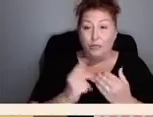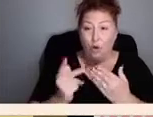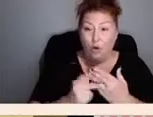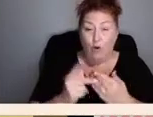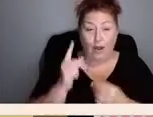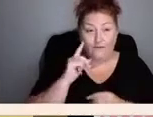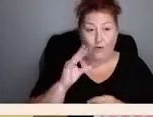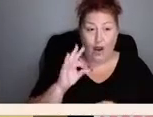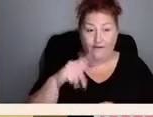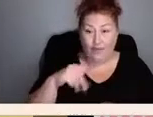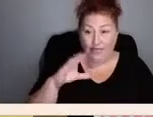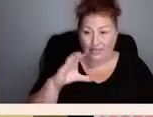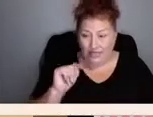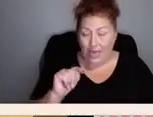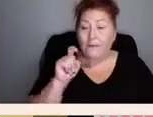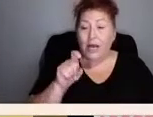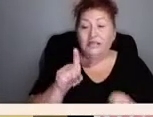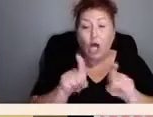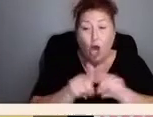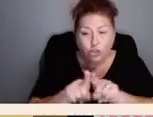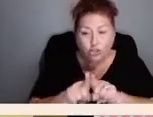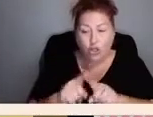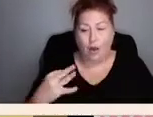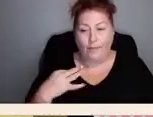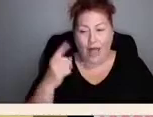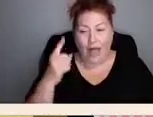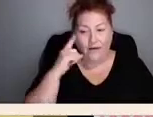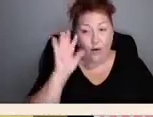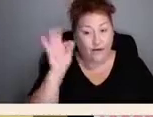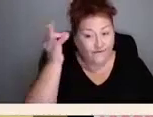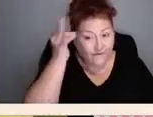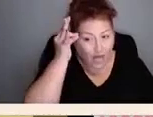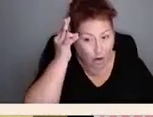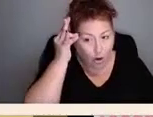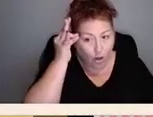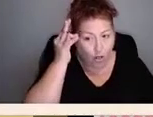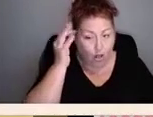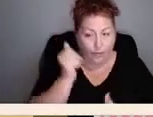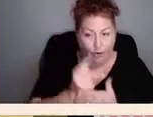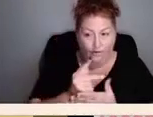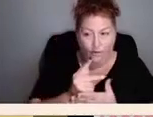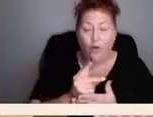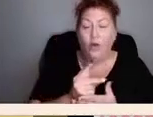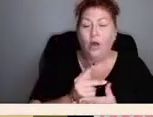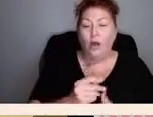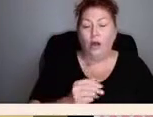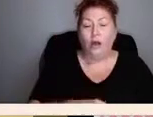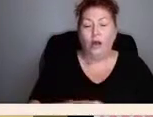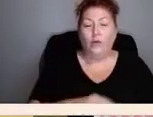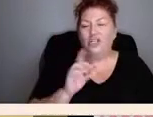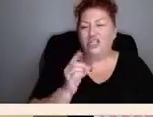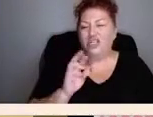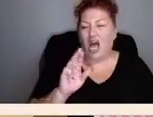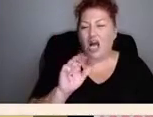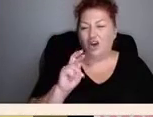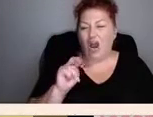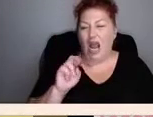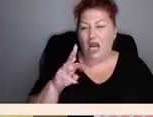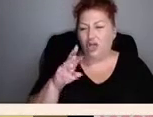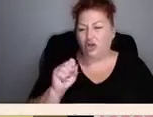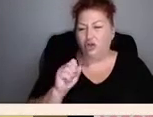must also apply for federal approval, which Dr. Andrews mentioned